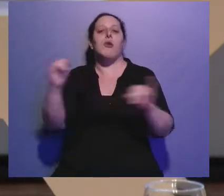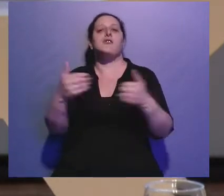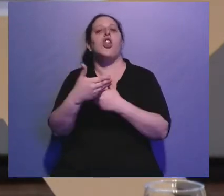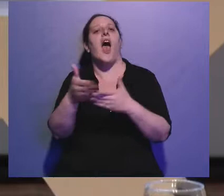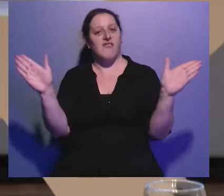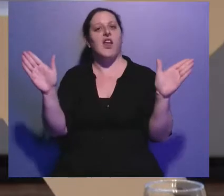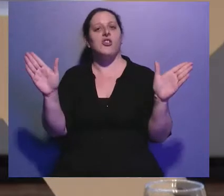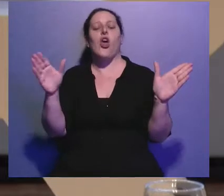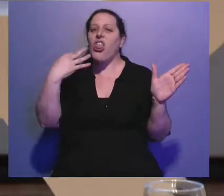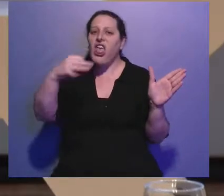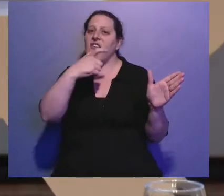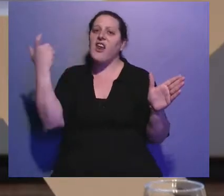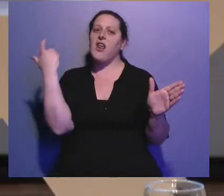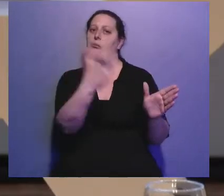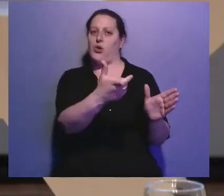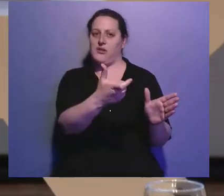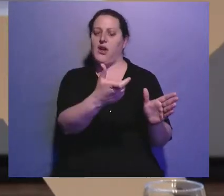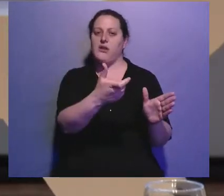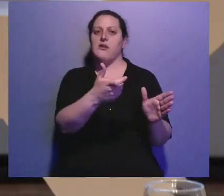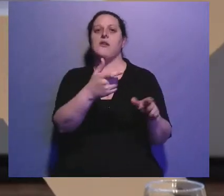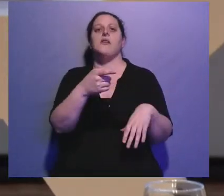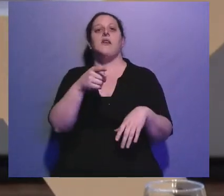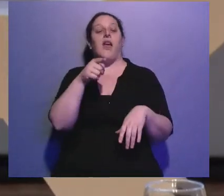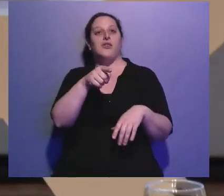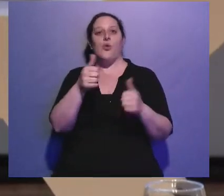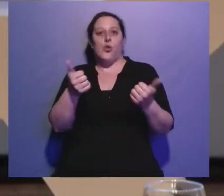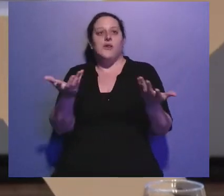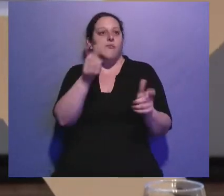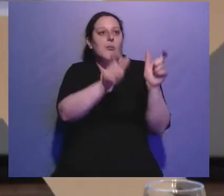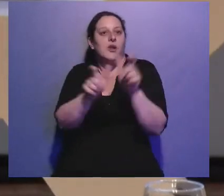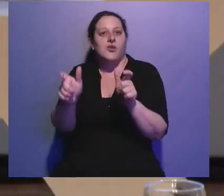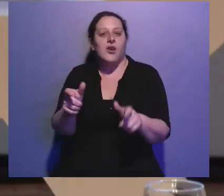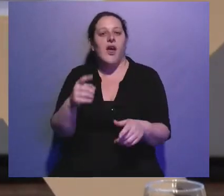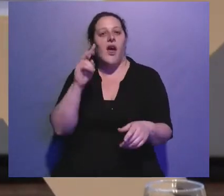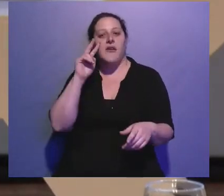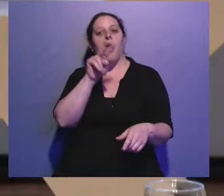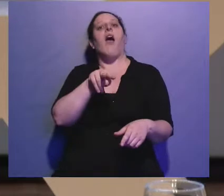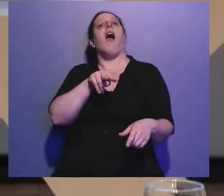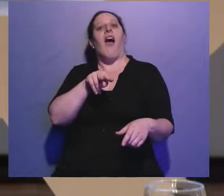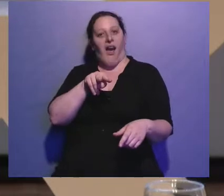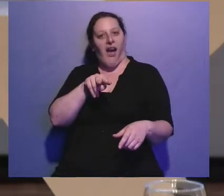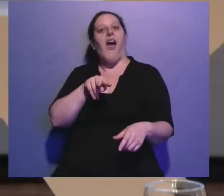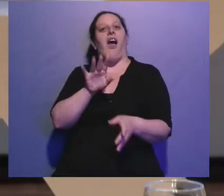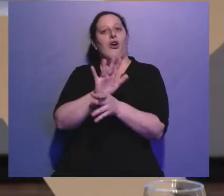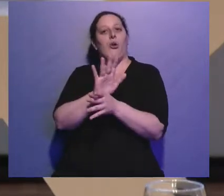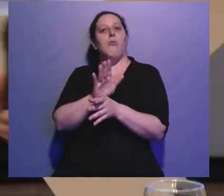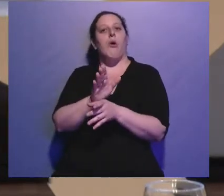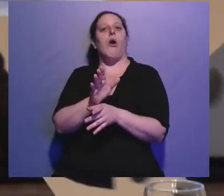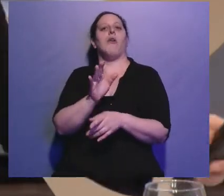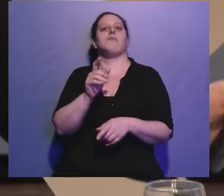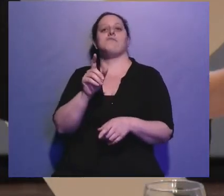very effective, because it makes people feel like their comment has actually been read by someone, and there's proof of that.